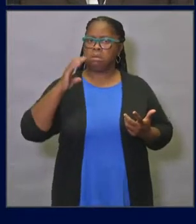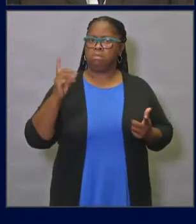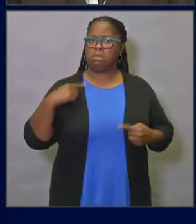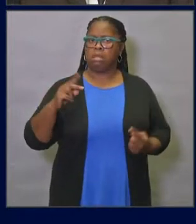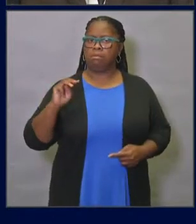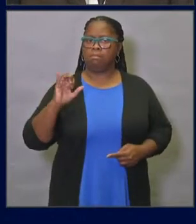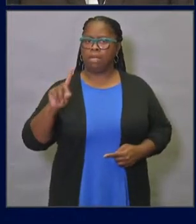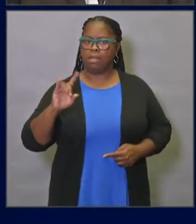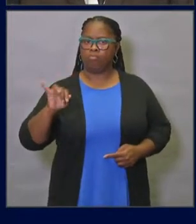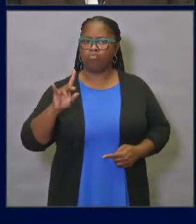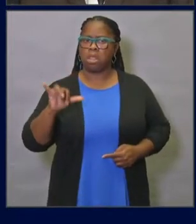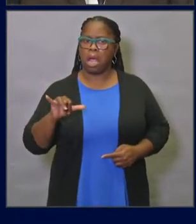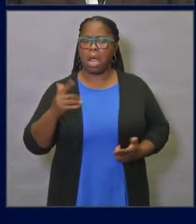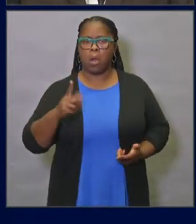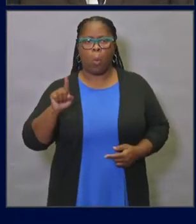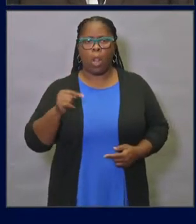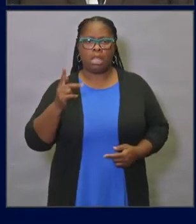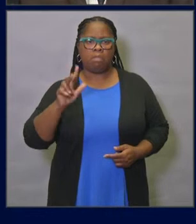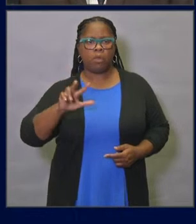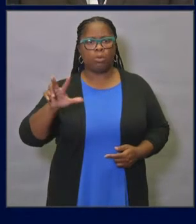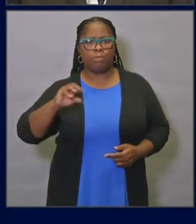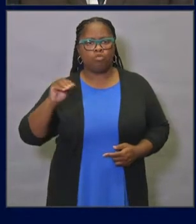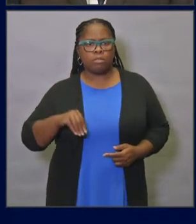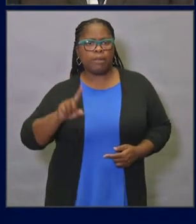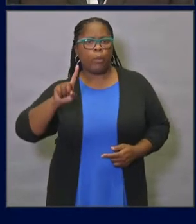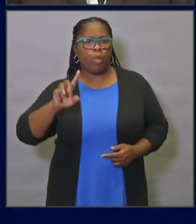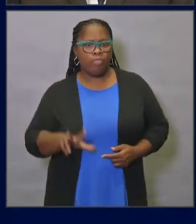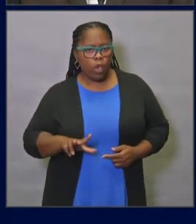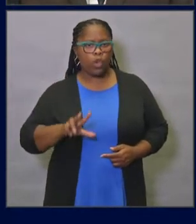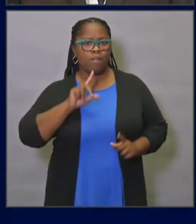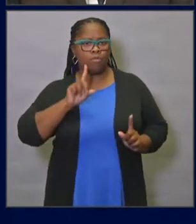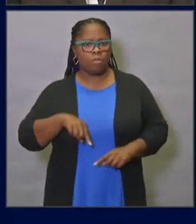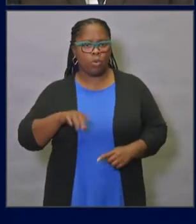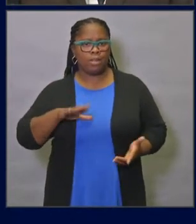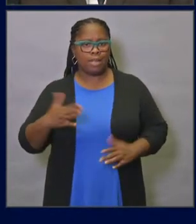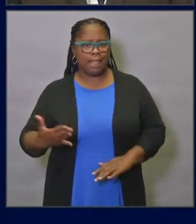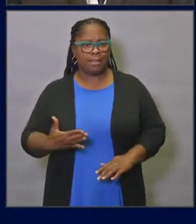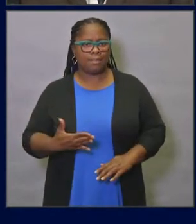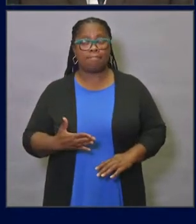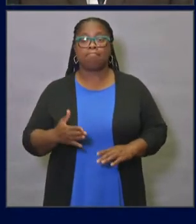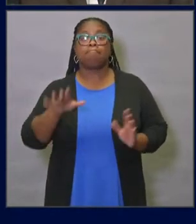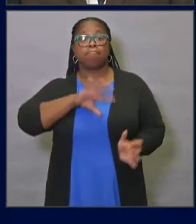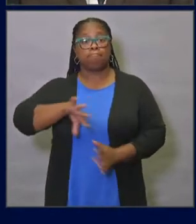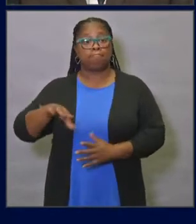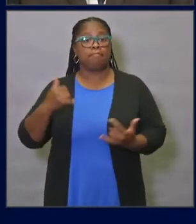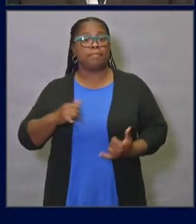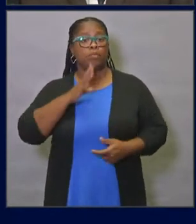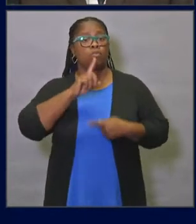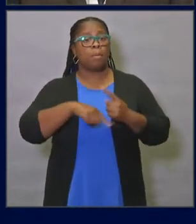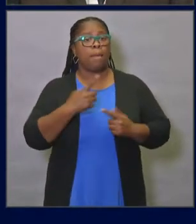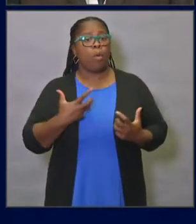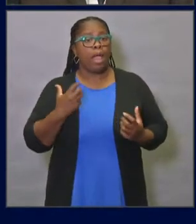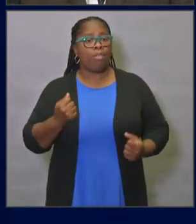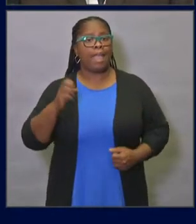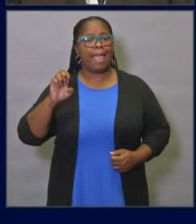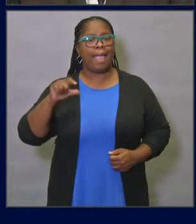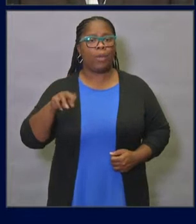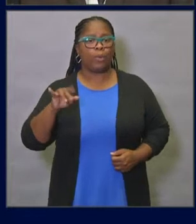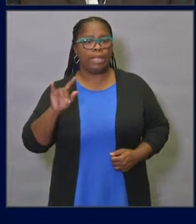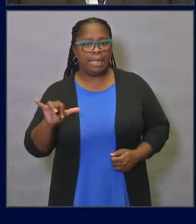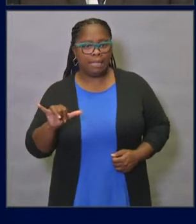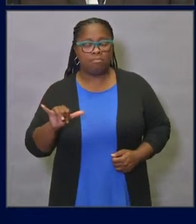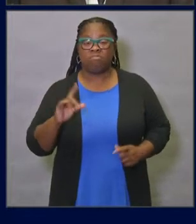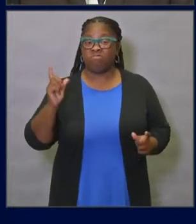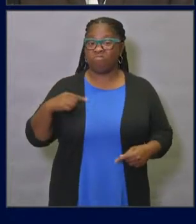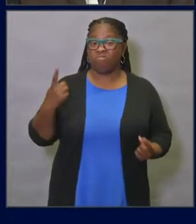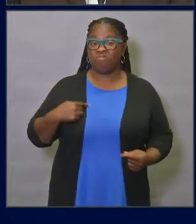mid-July. Now I turn to our recovery metrics with a focus on health equity. All along, we have been reporting on data by